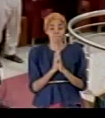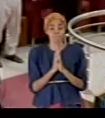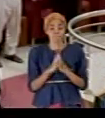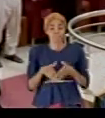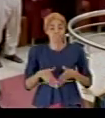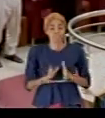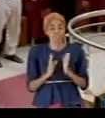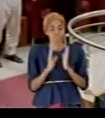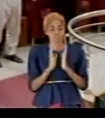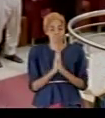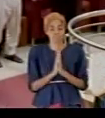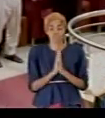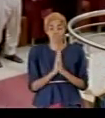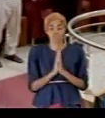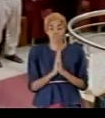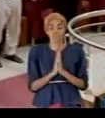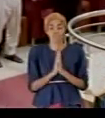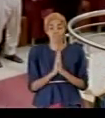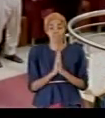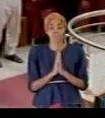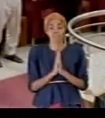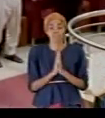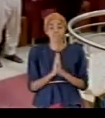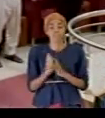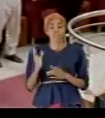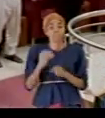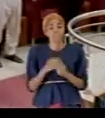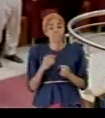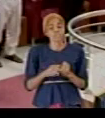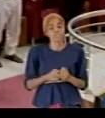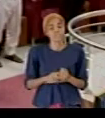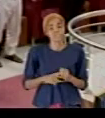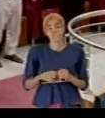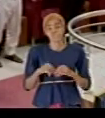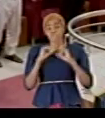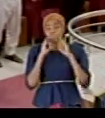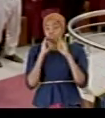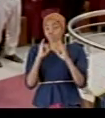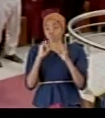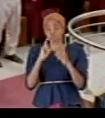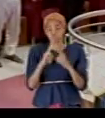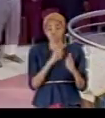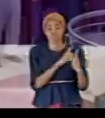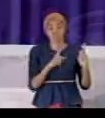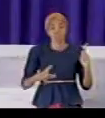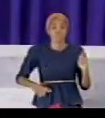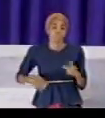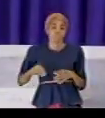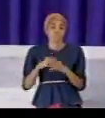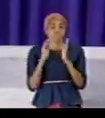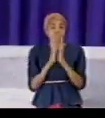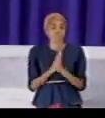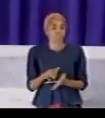Let's open our mouths and take this charge to God in prayer. Paul the